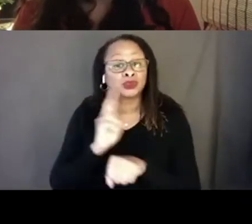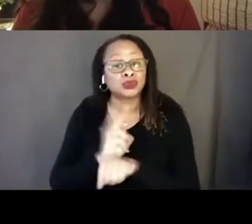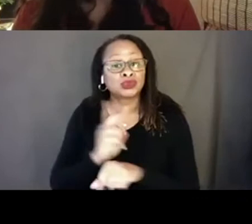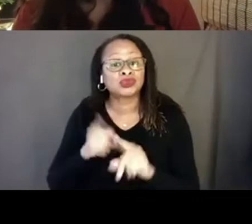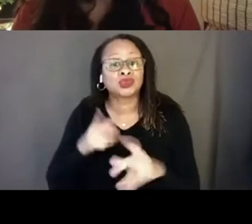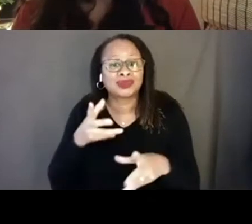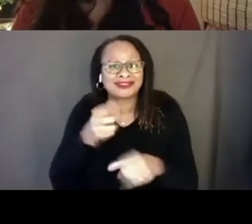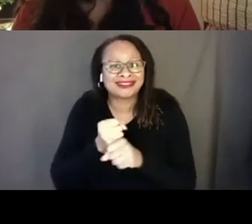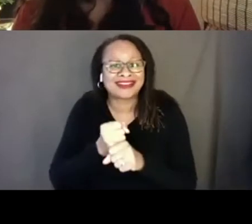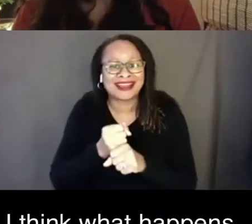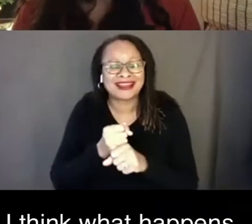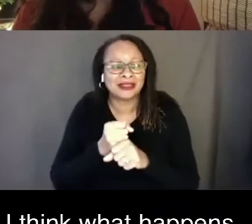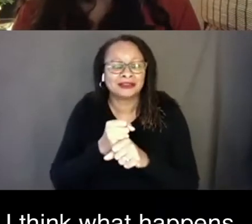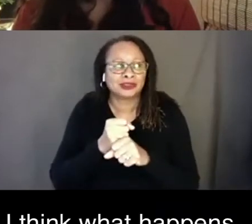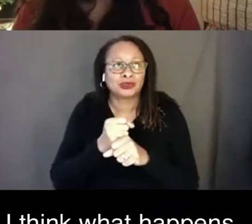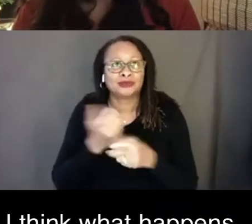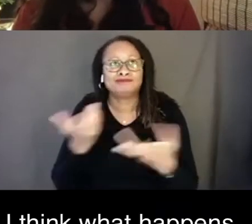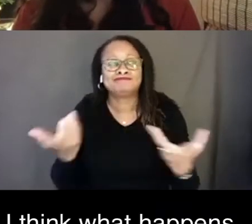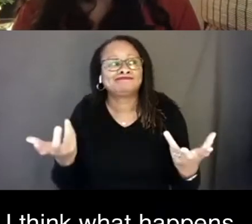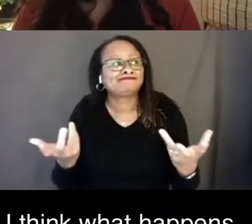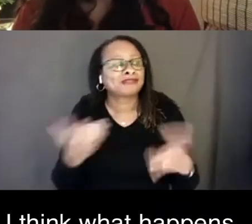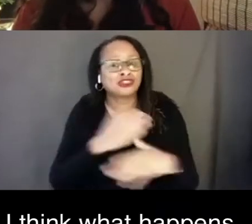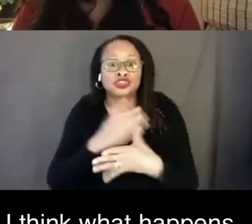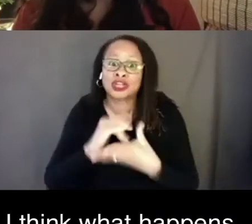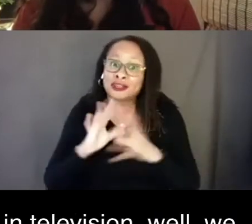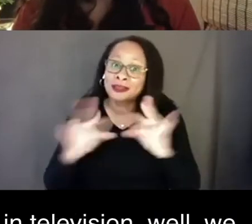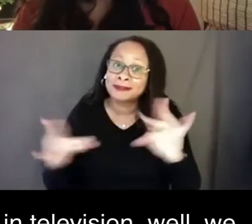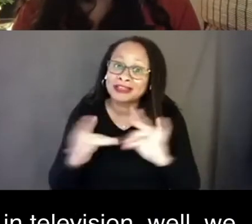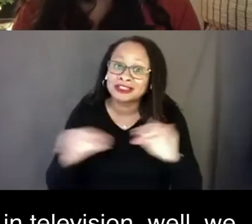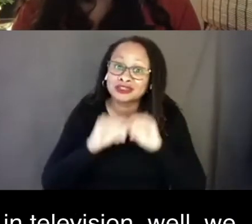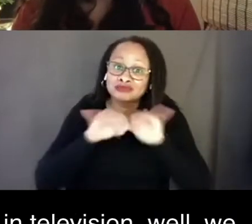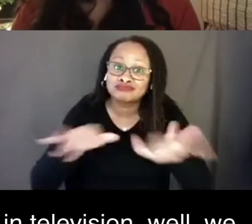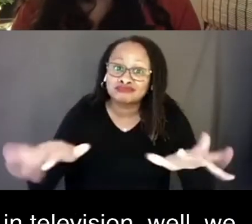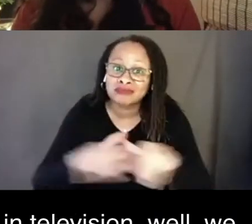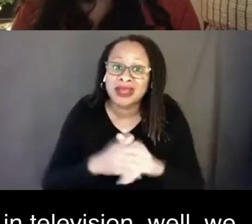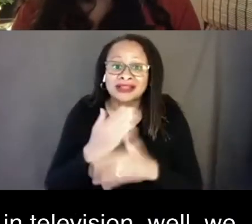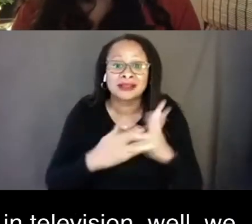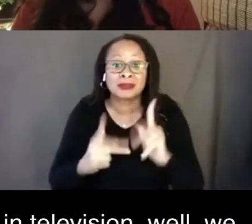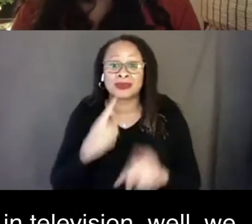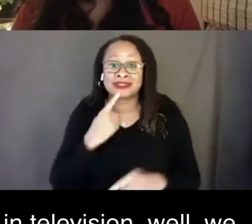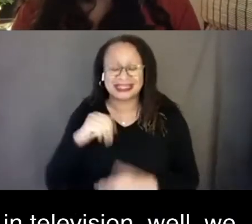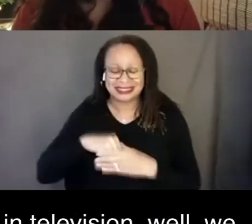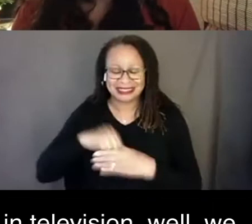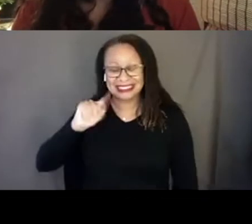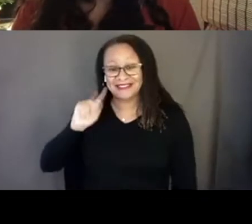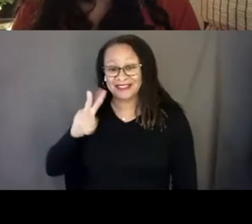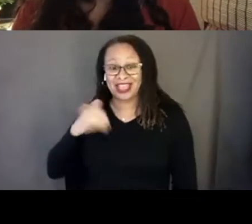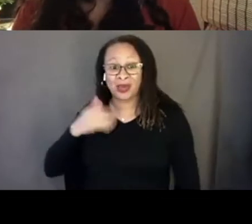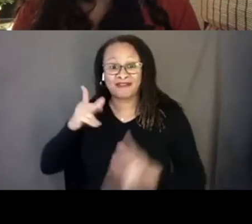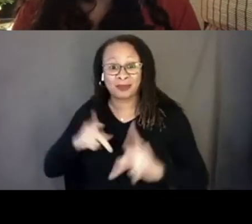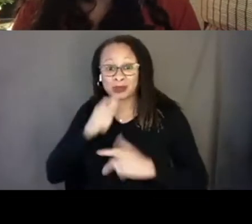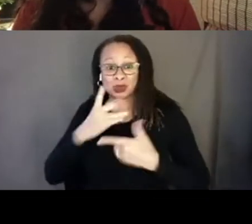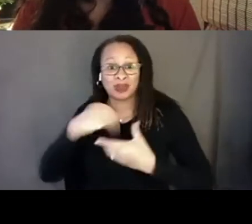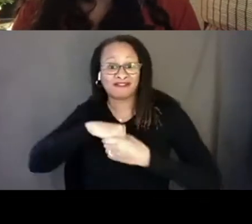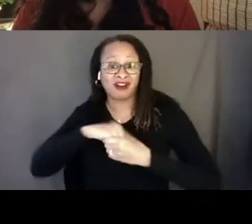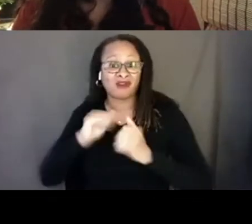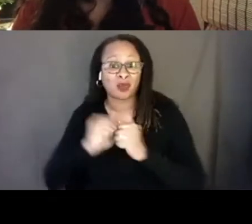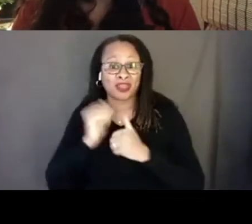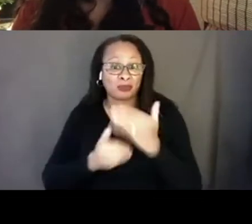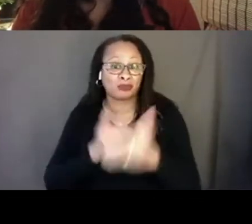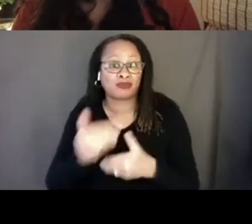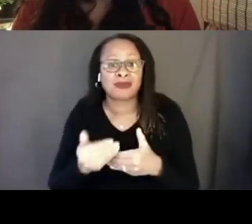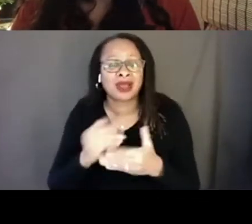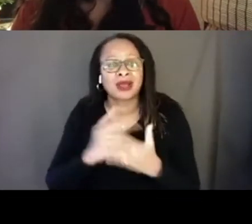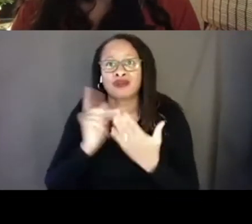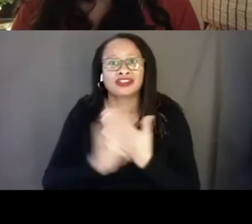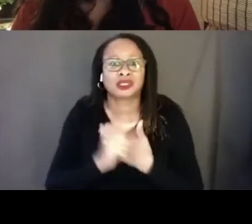to get this message across? I think what happens sometimes is folks will say in television, well, we have someone involved with the project whose brother's